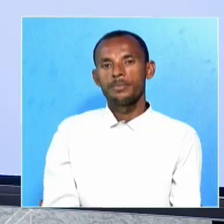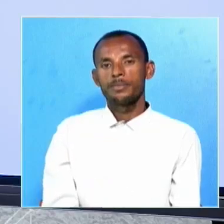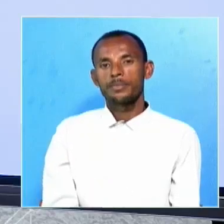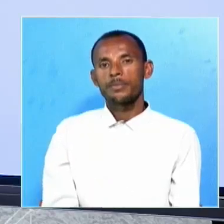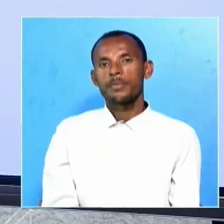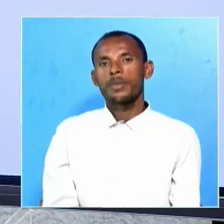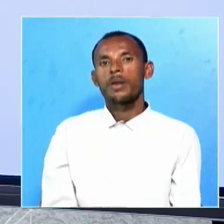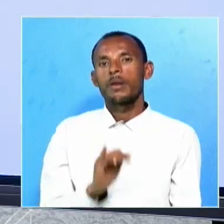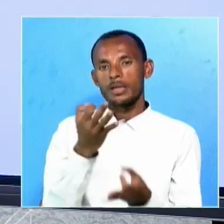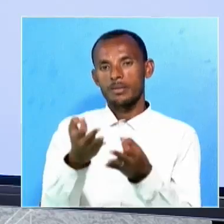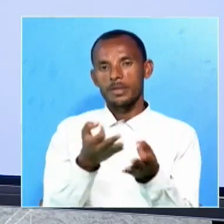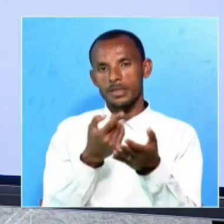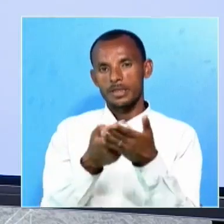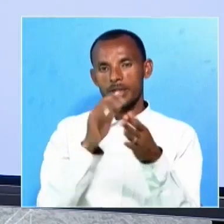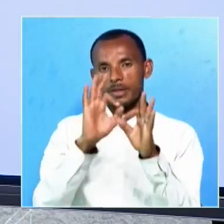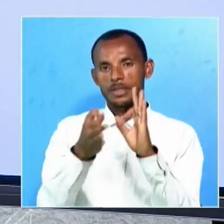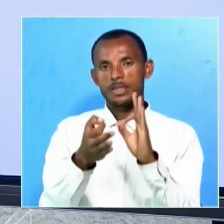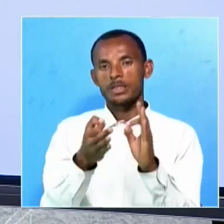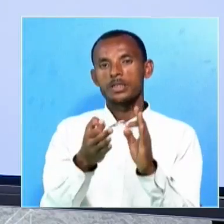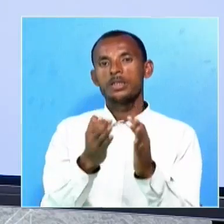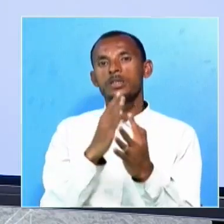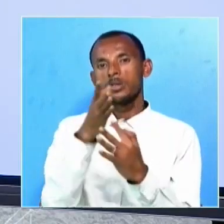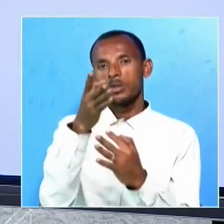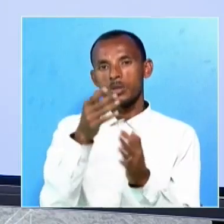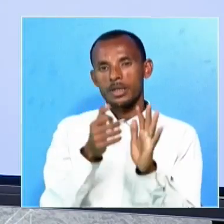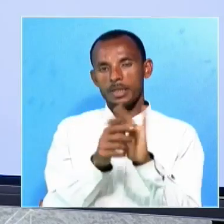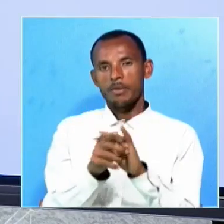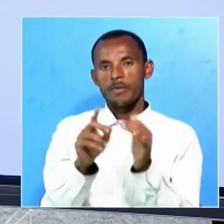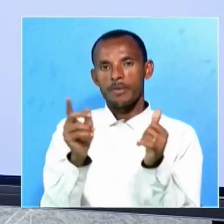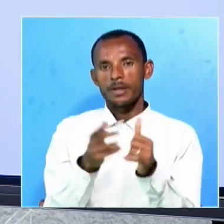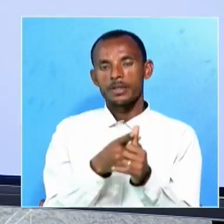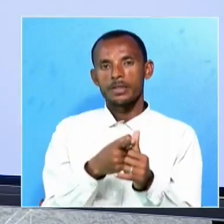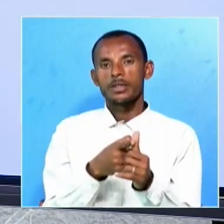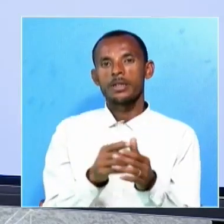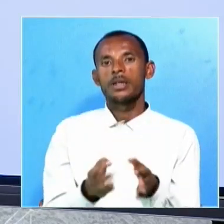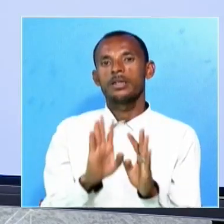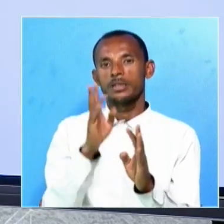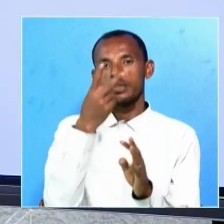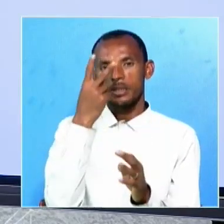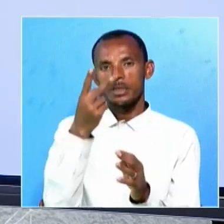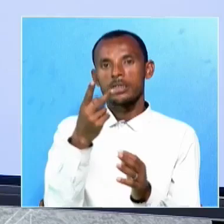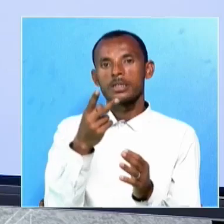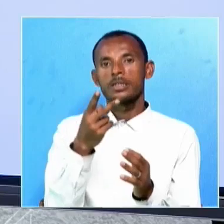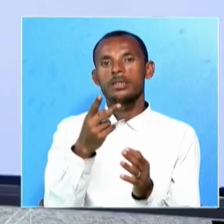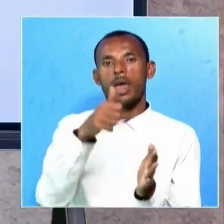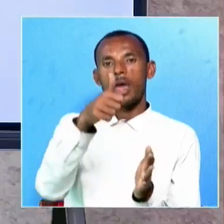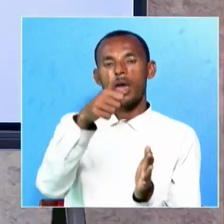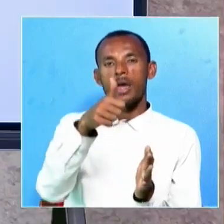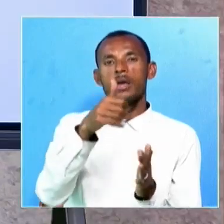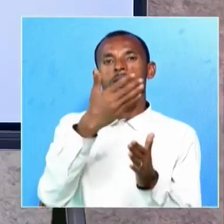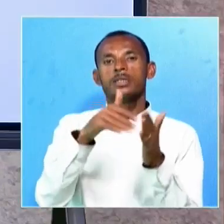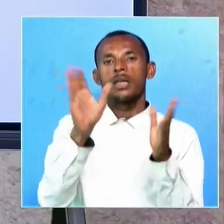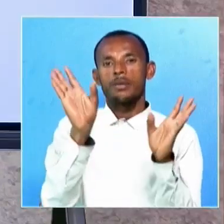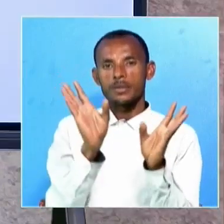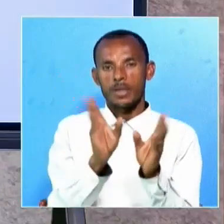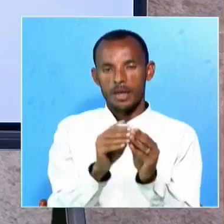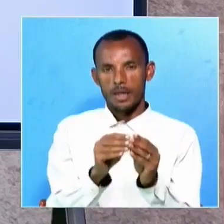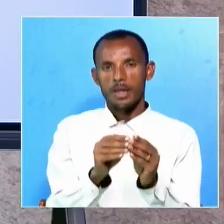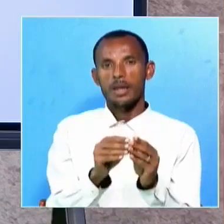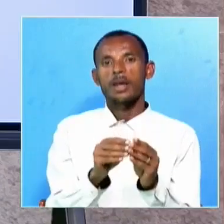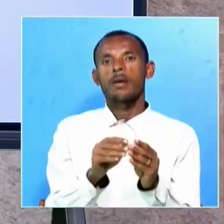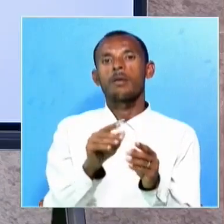I'll explain these definitions through example. First, let's just symbolical notation of A proper subset of